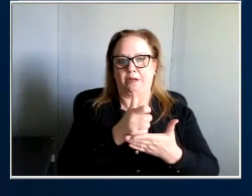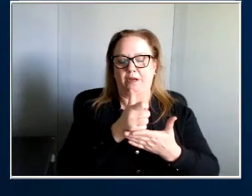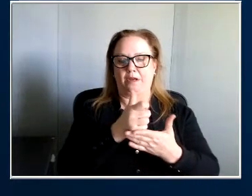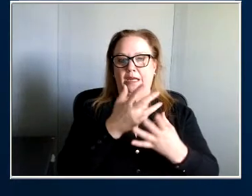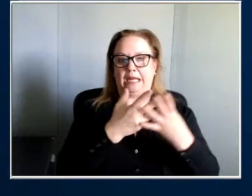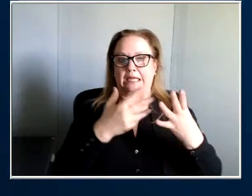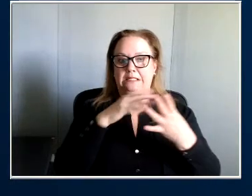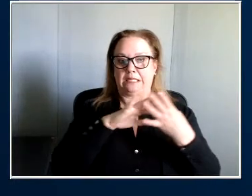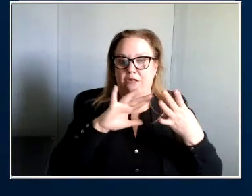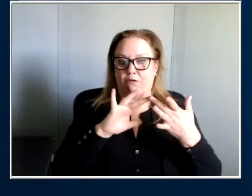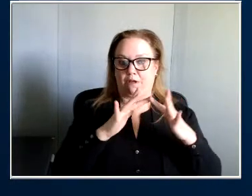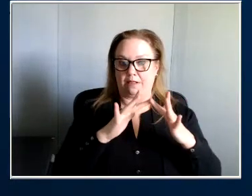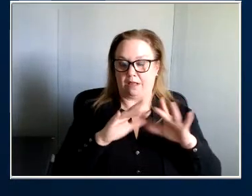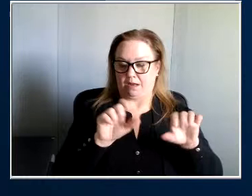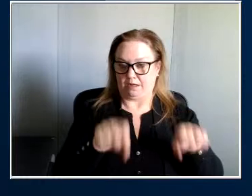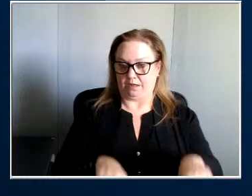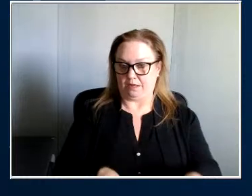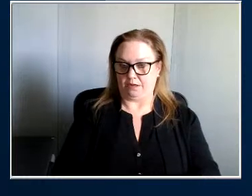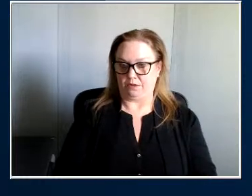online?